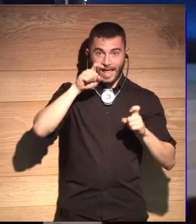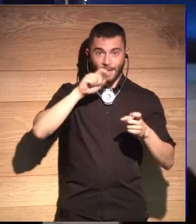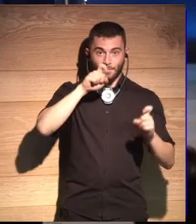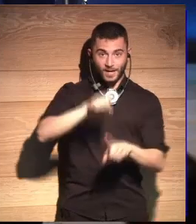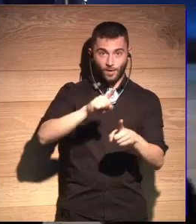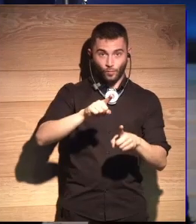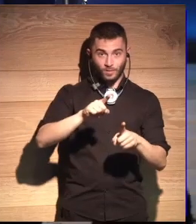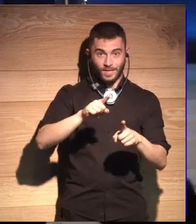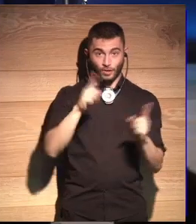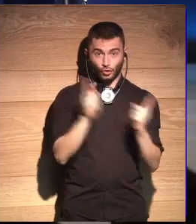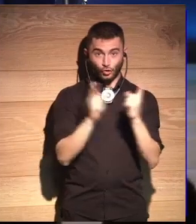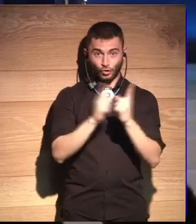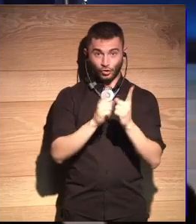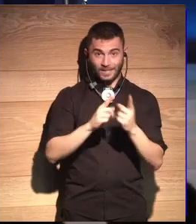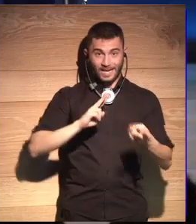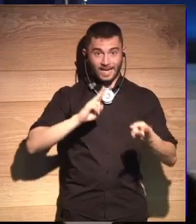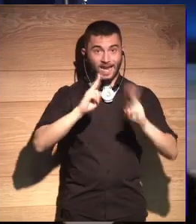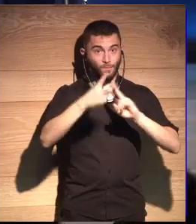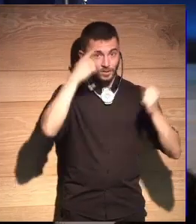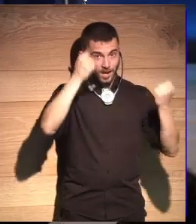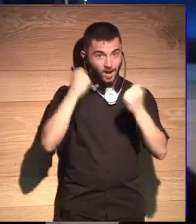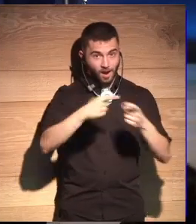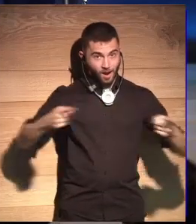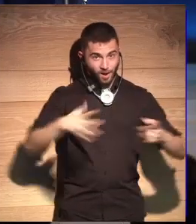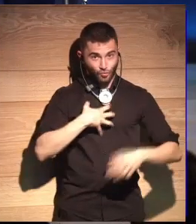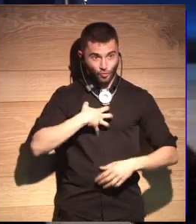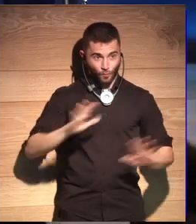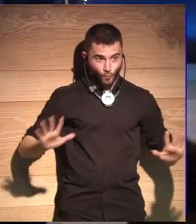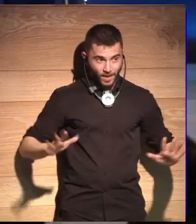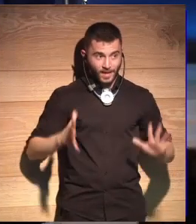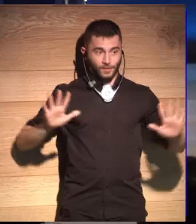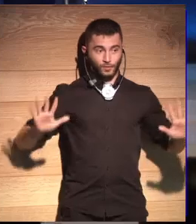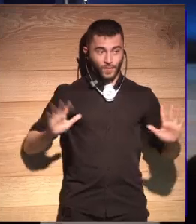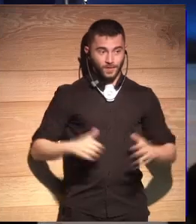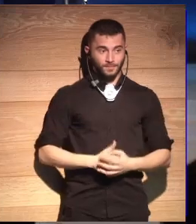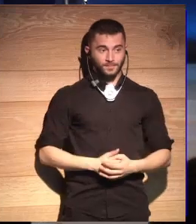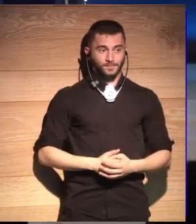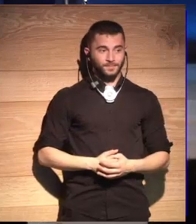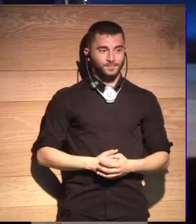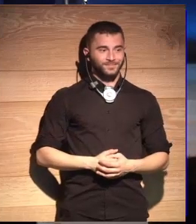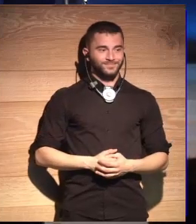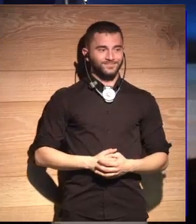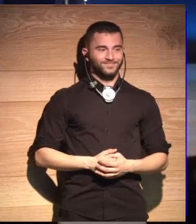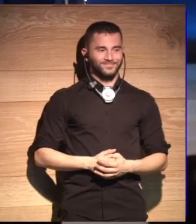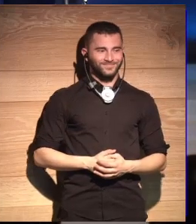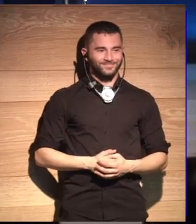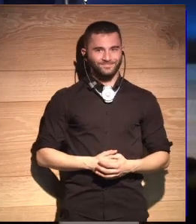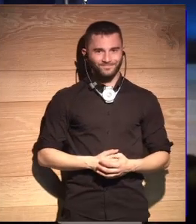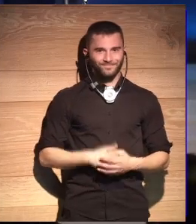differences? The questions were short, but they could be answered with a PhD paper.